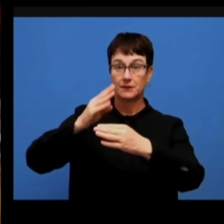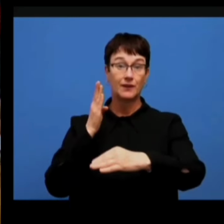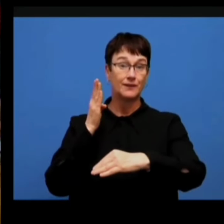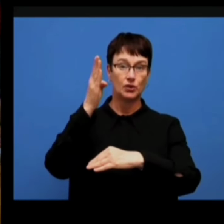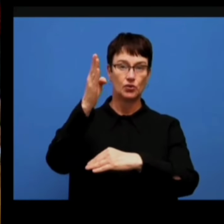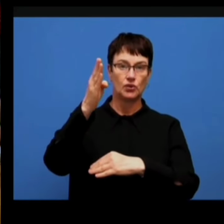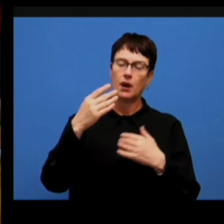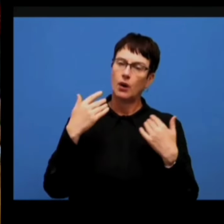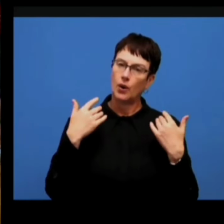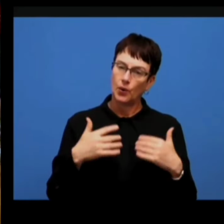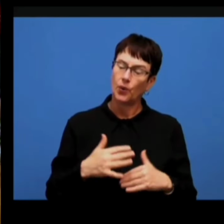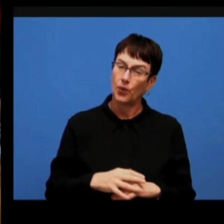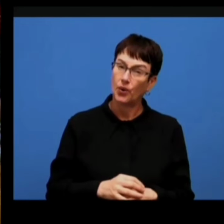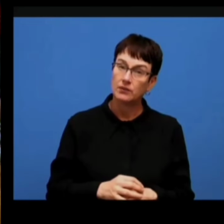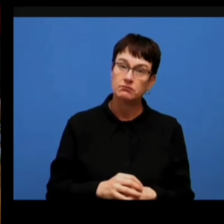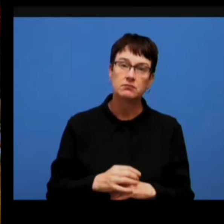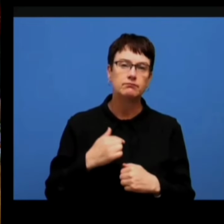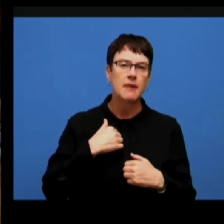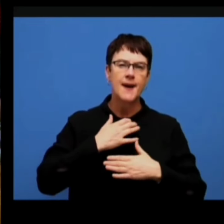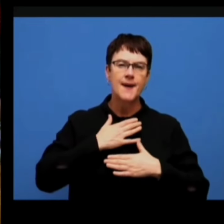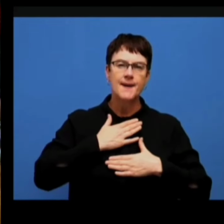and multilateral approaches